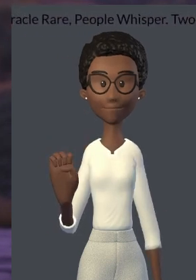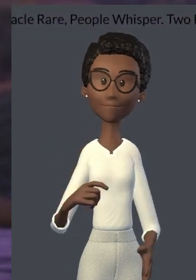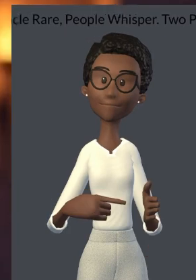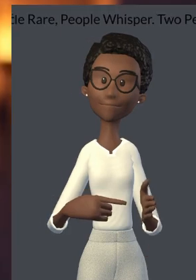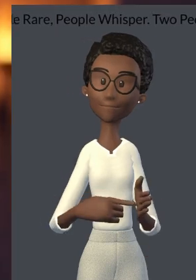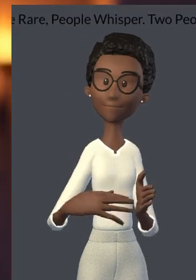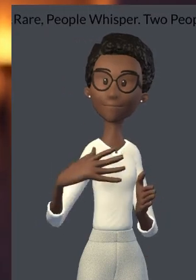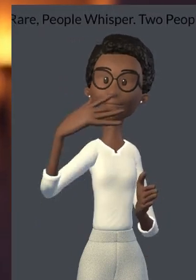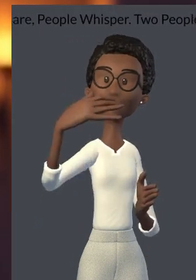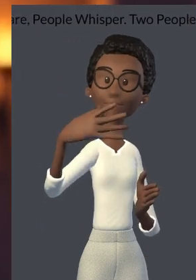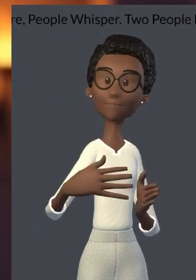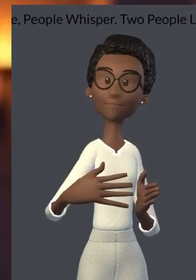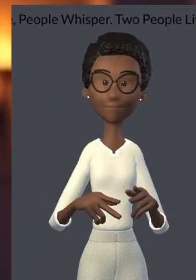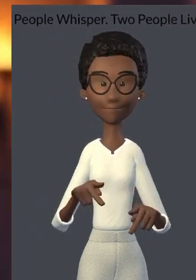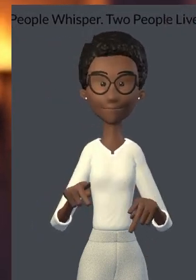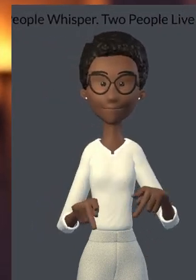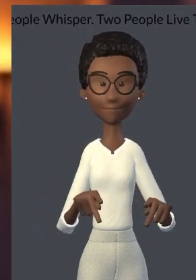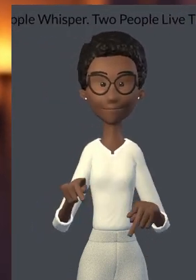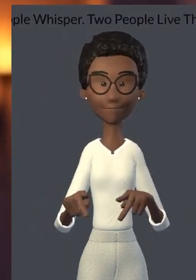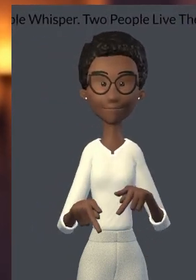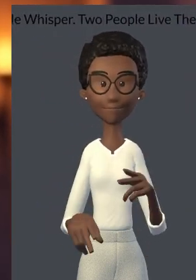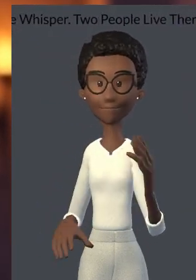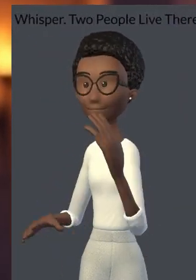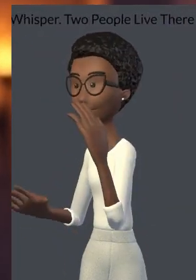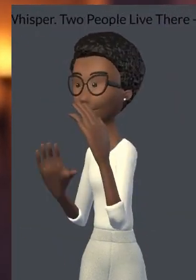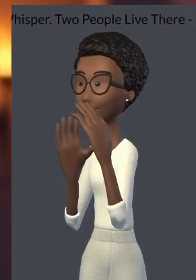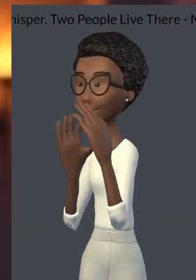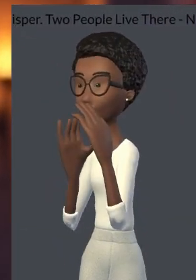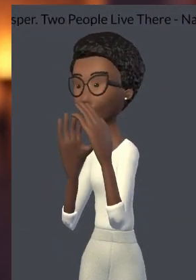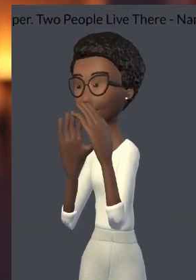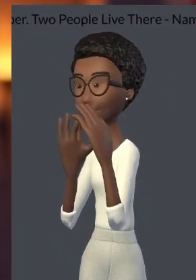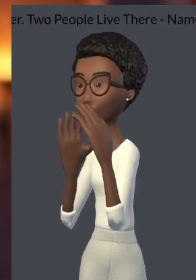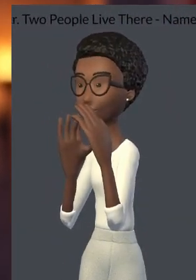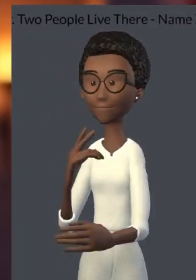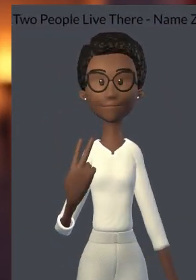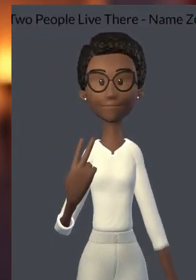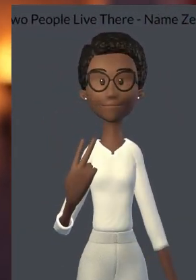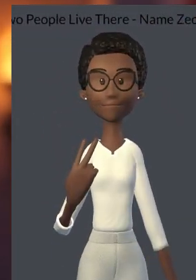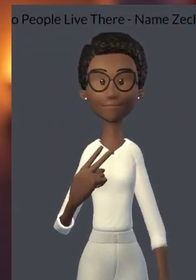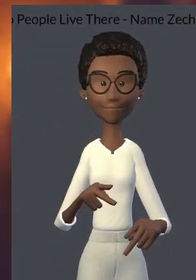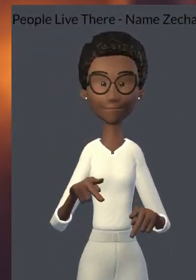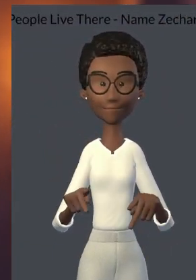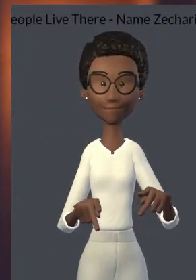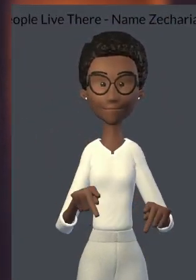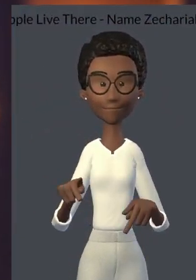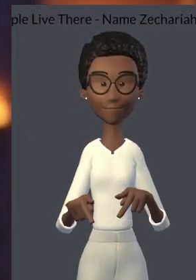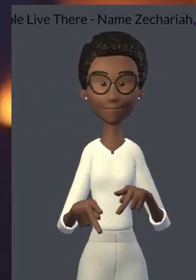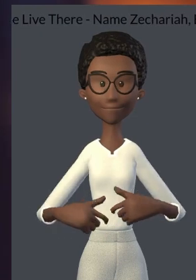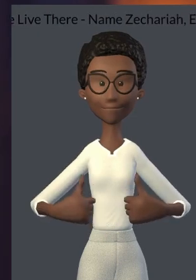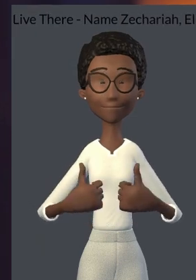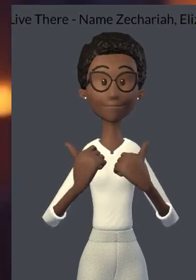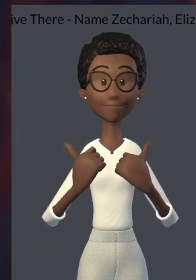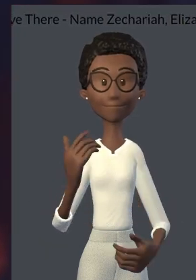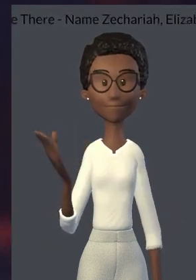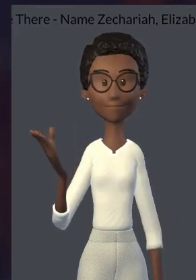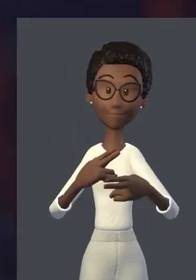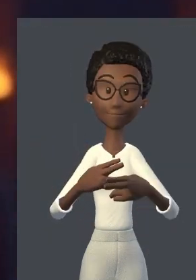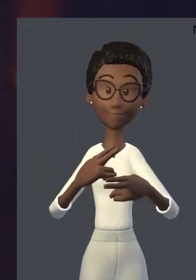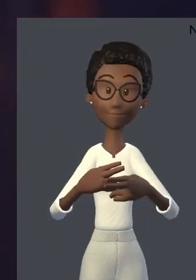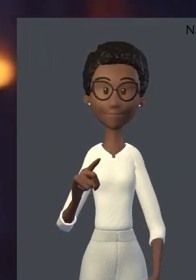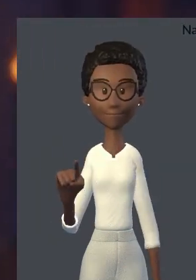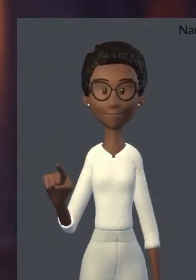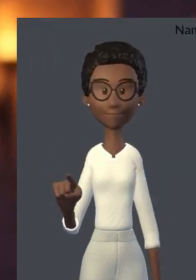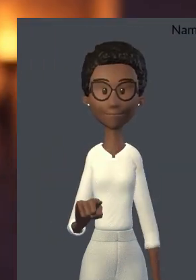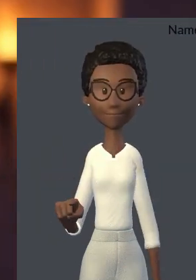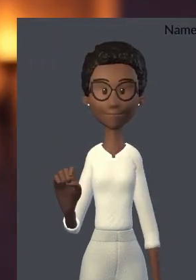a couple named Zechariah and Elizabeth. Zechariah was not just a priest, he was a faithful servant of God, worn by